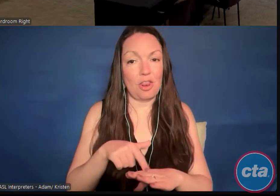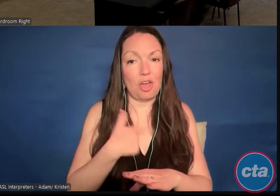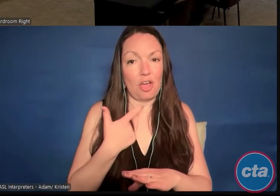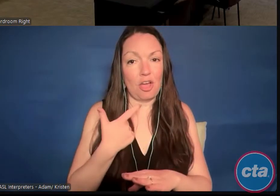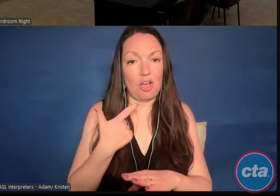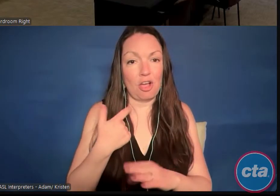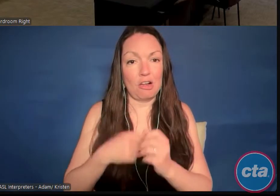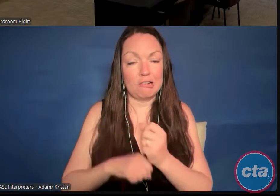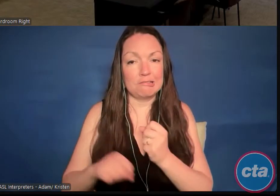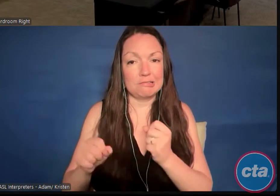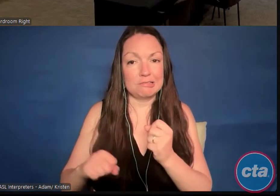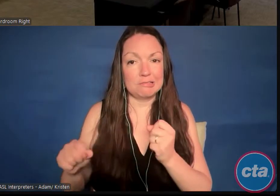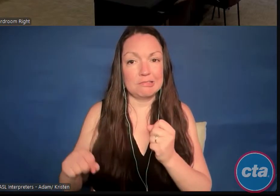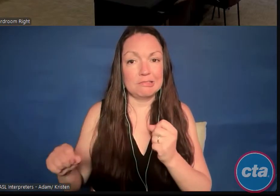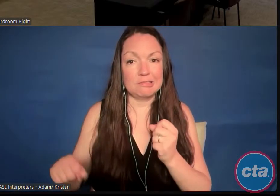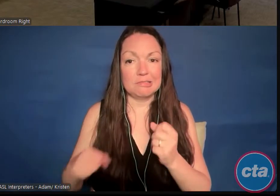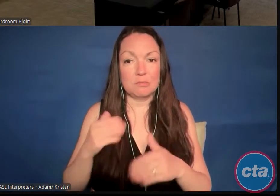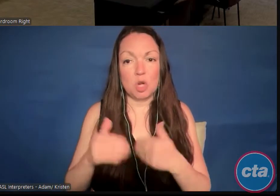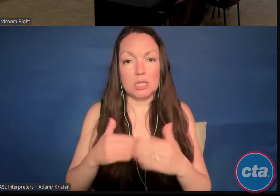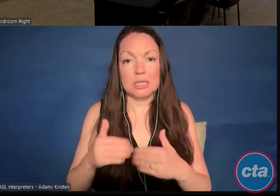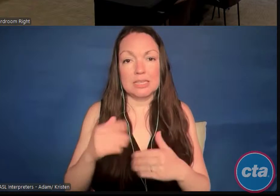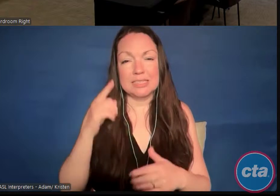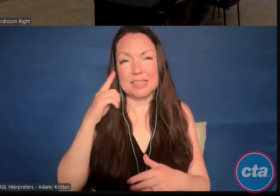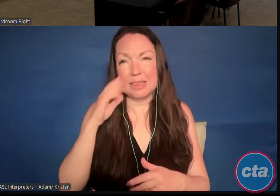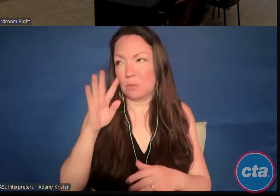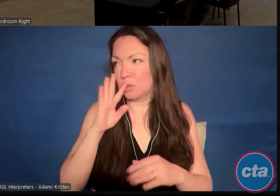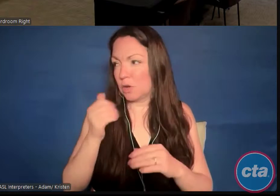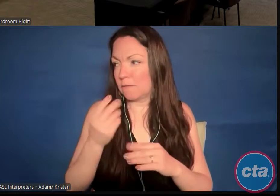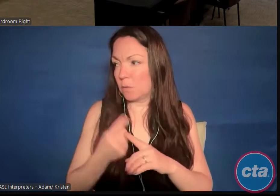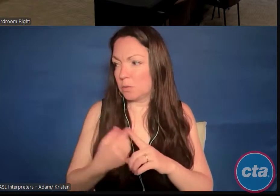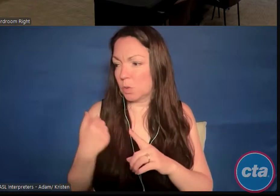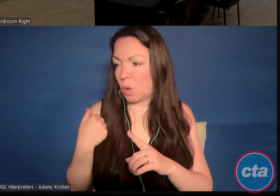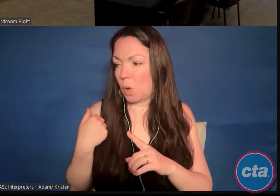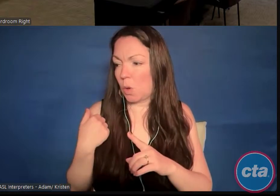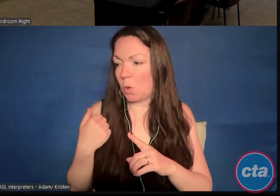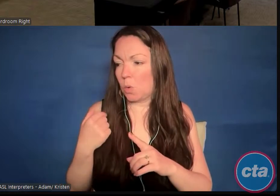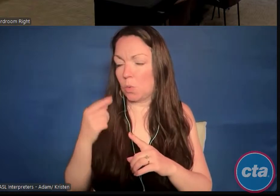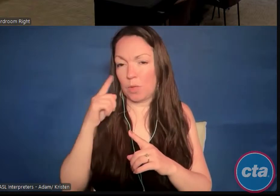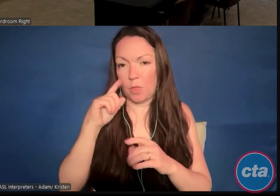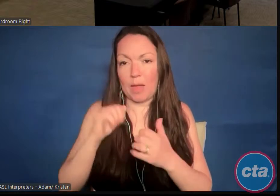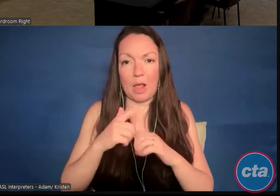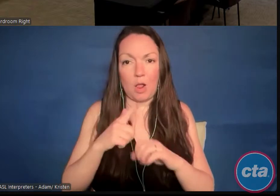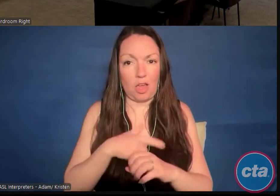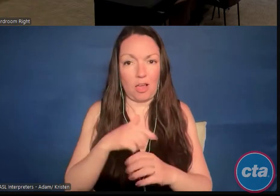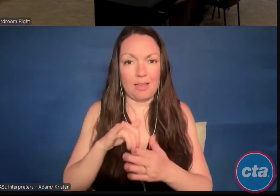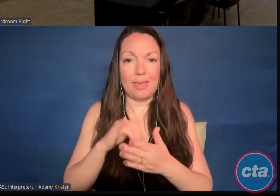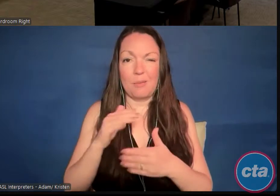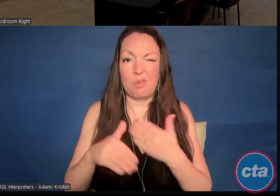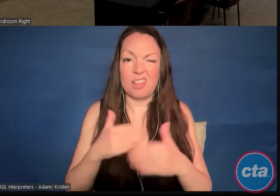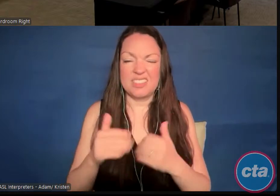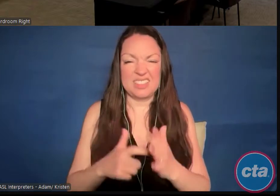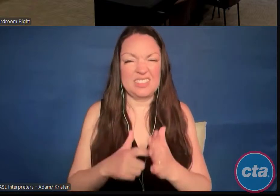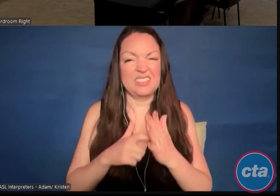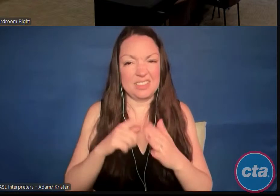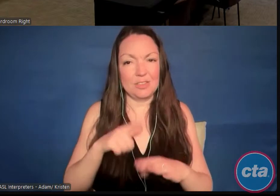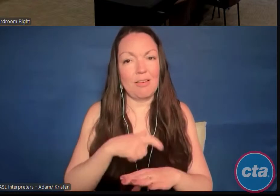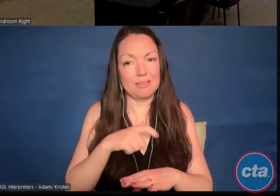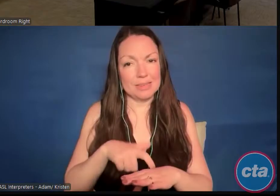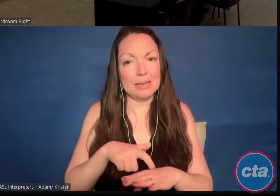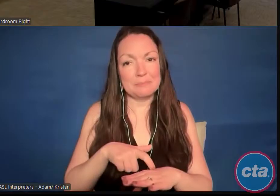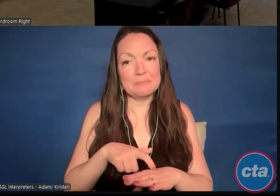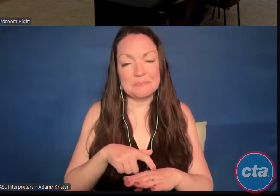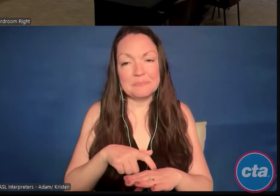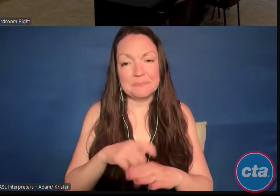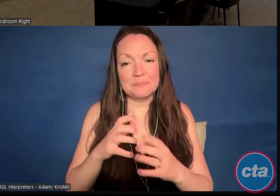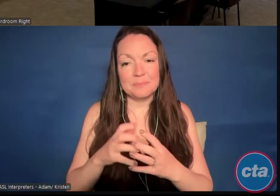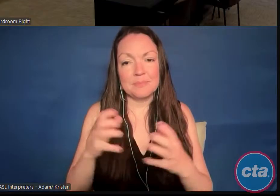process. I think when we talked to Arlie a few months back, we talked a little bit about how long we were in that process. It takes a long time. There